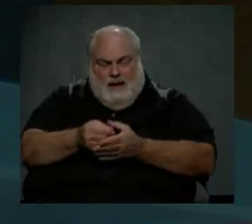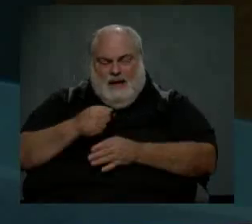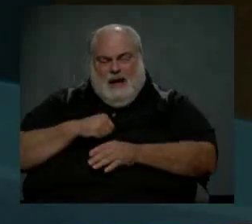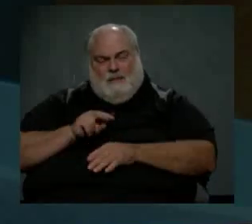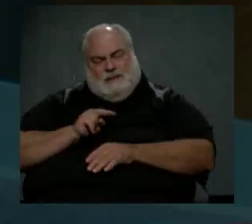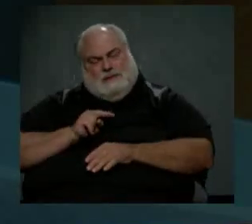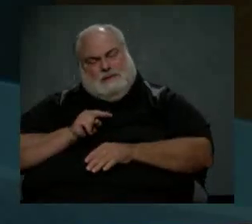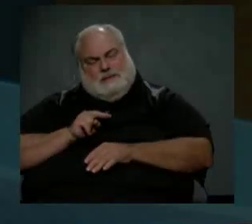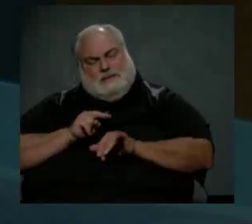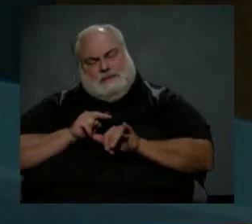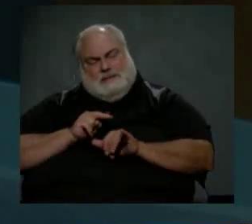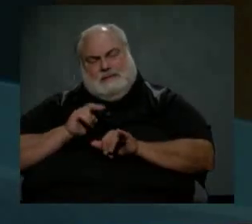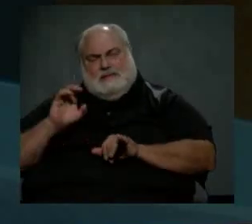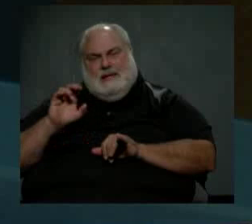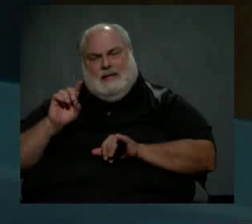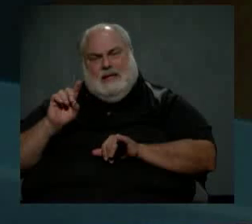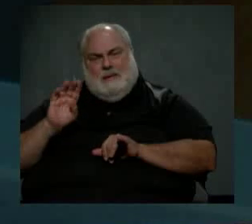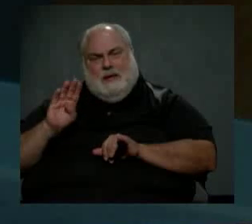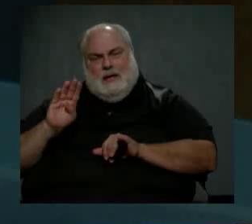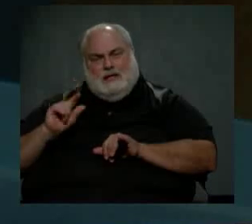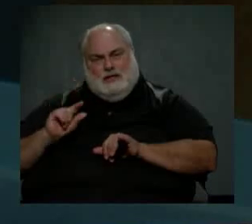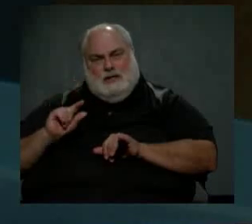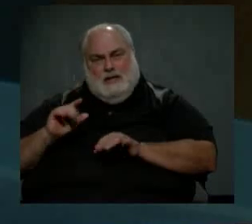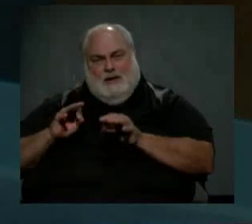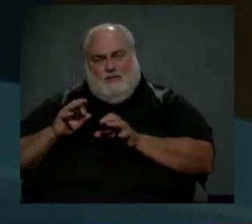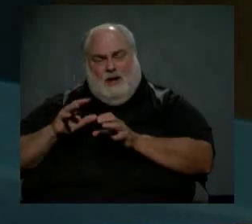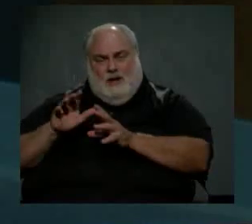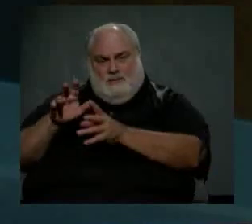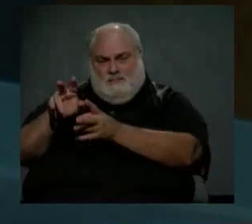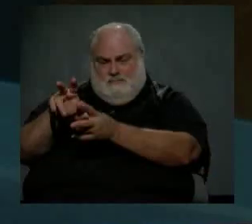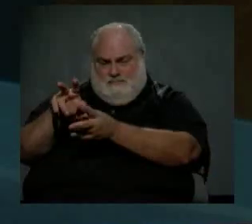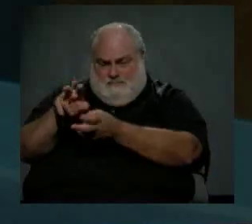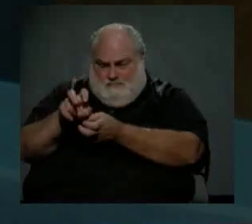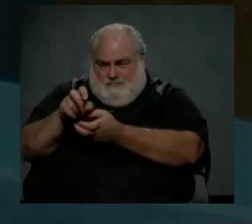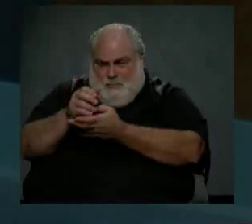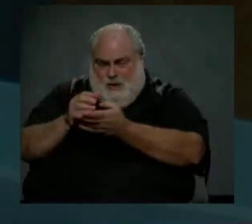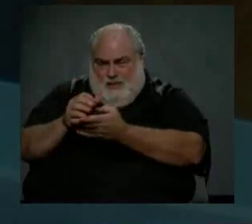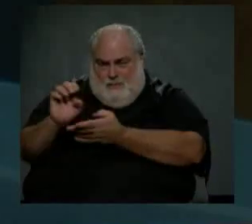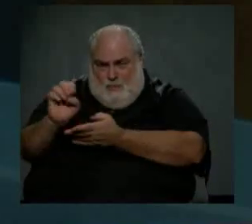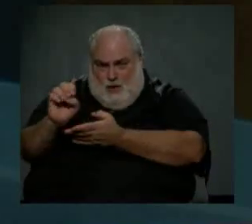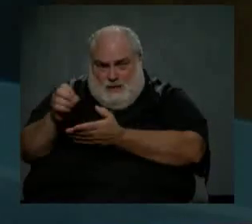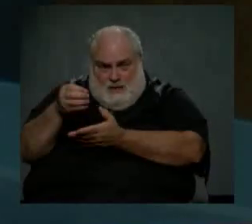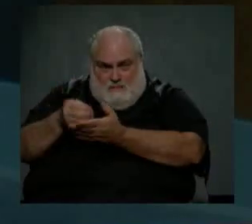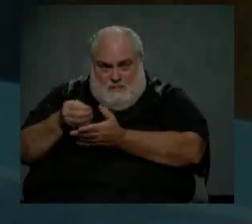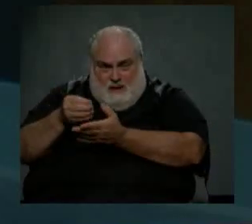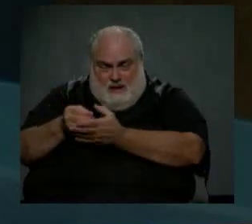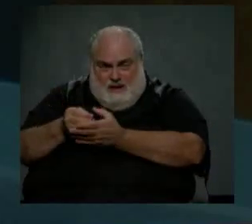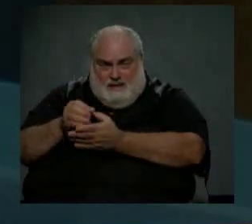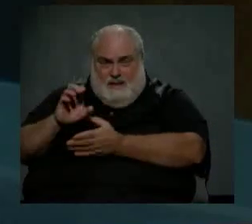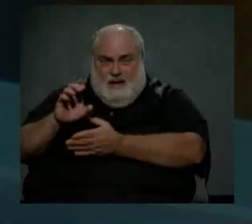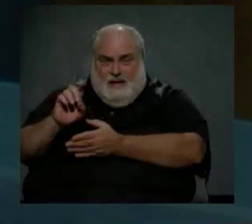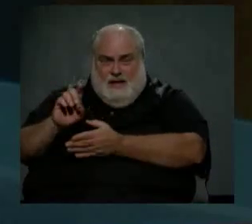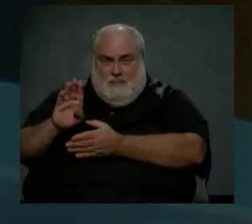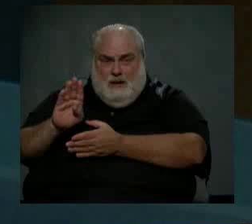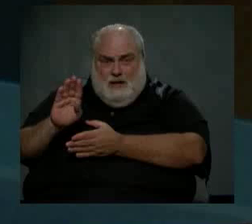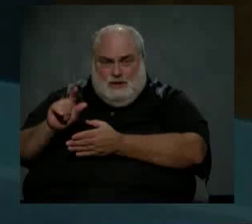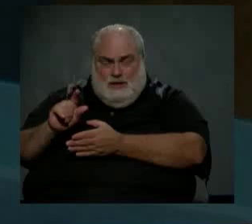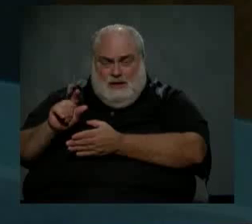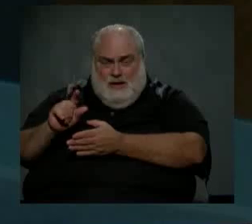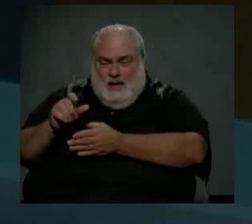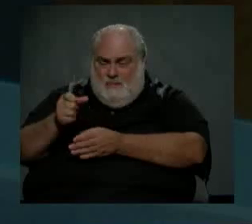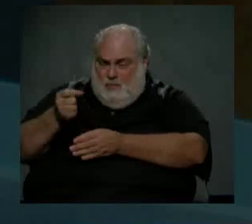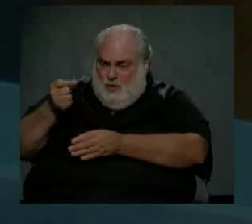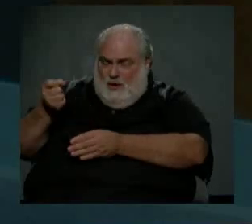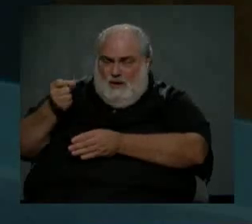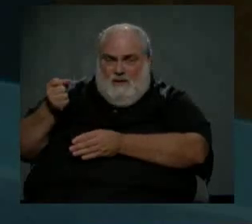thought, okay, on CDBG, if we took a portion of the emergency money or some of the money out of our CDBG and just put it